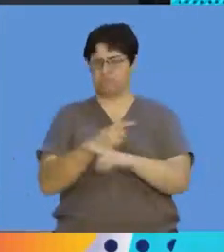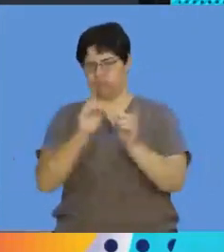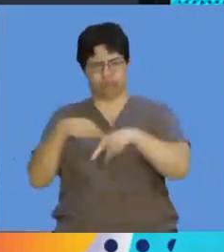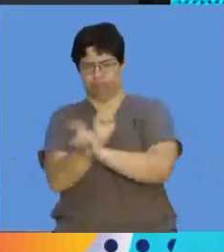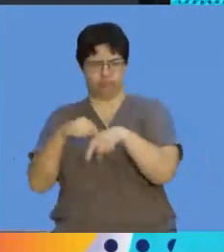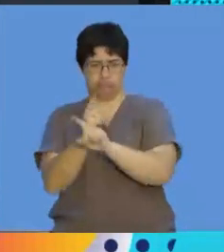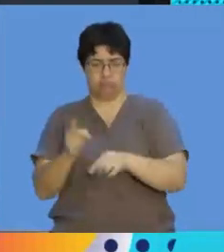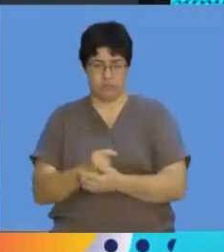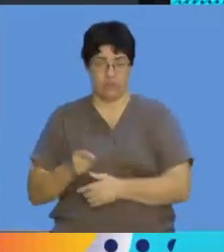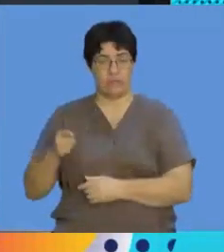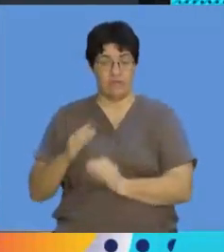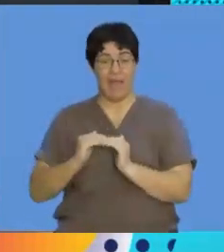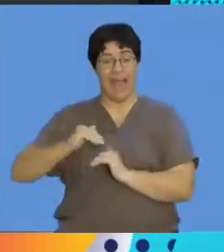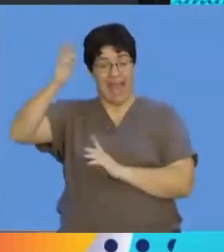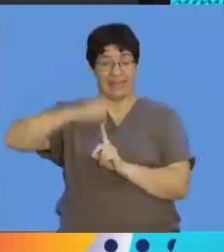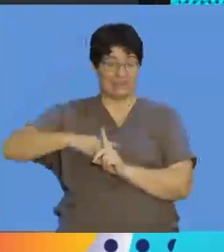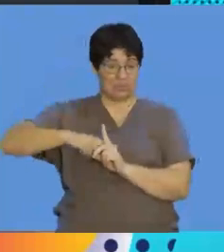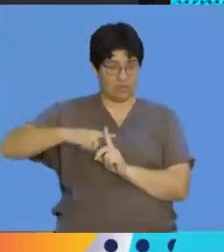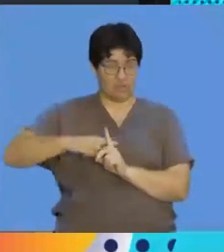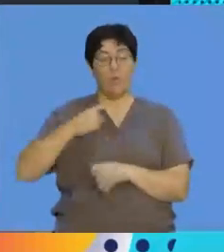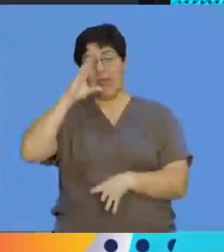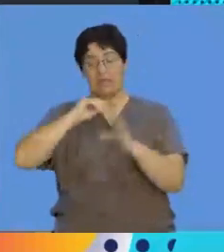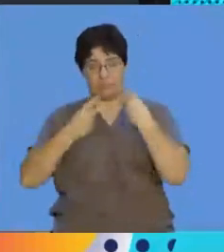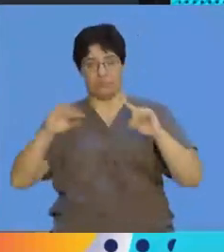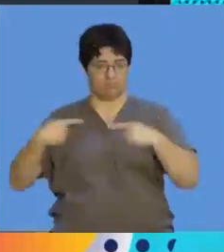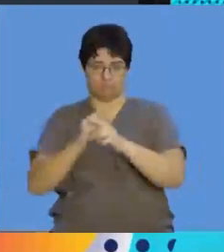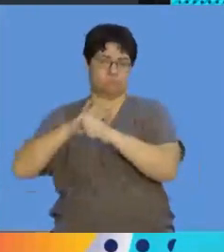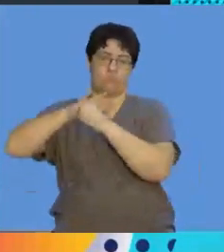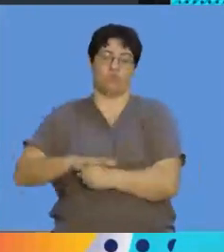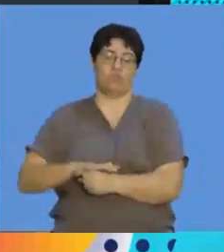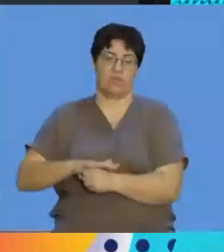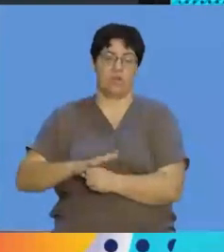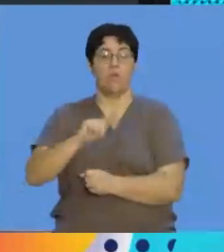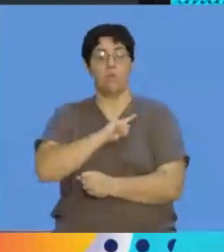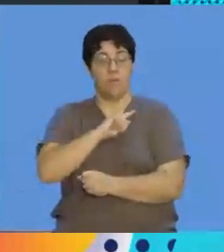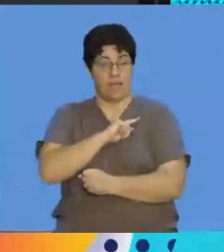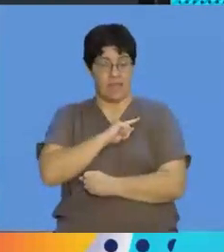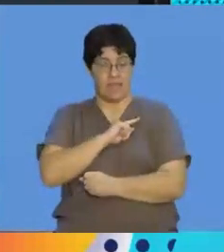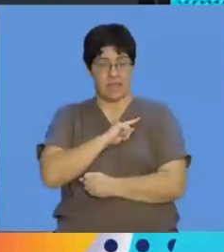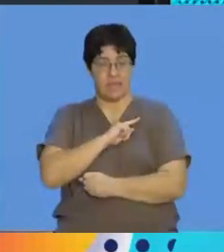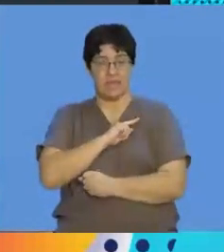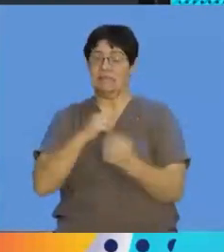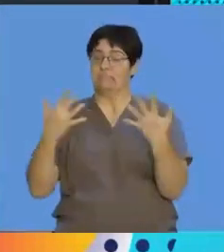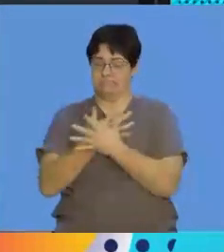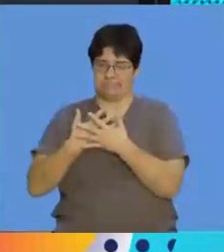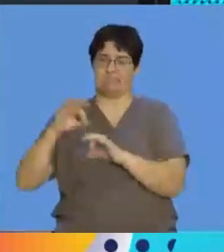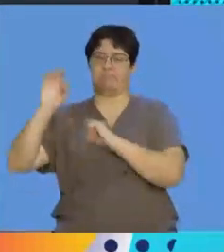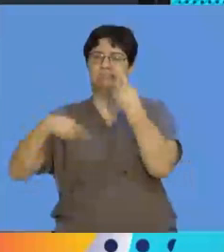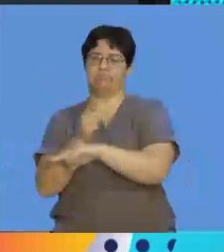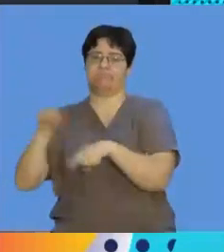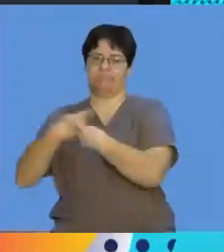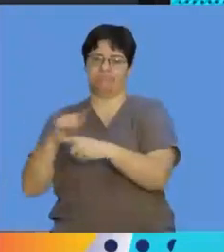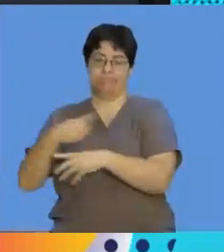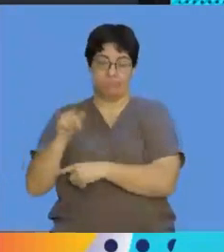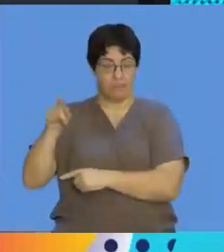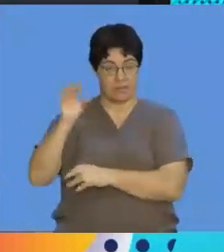higher temperature, we're actually experiencing a greater pressure because of, number one, high speed of random movement of